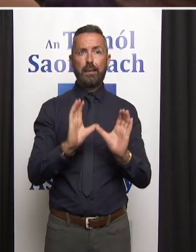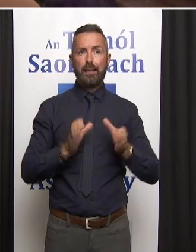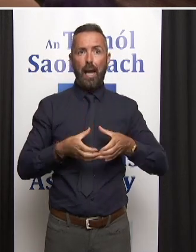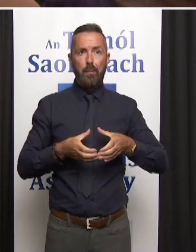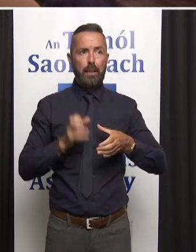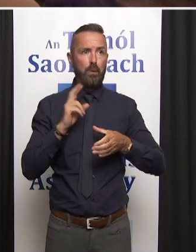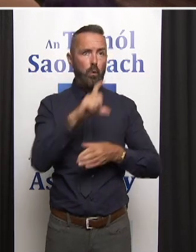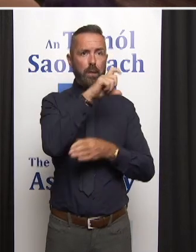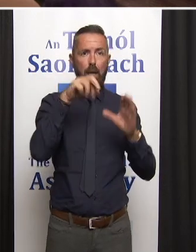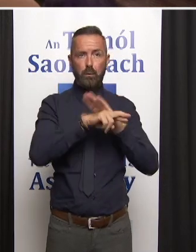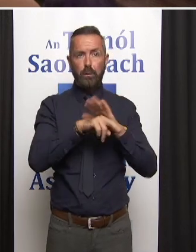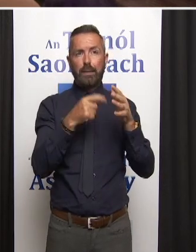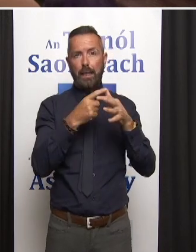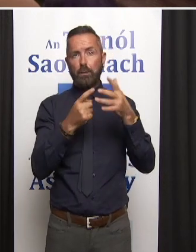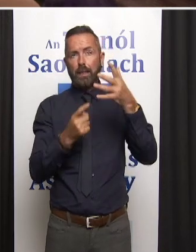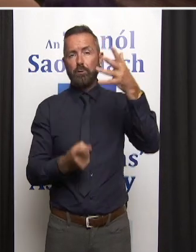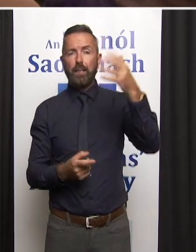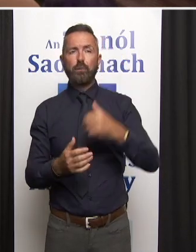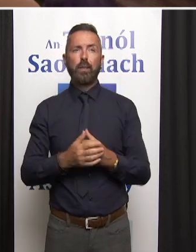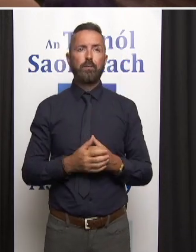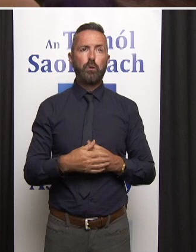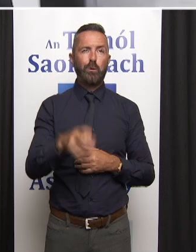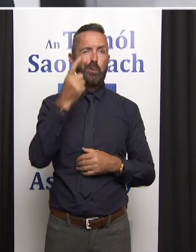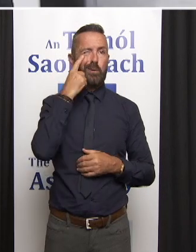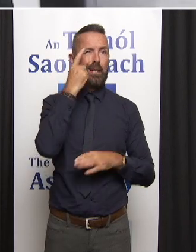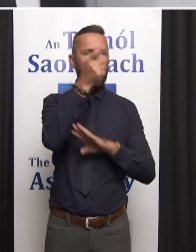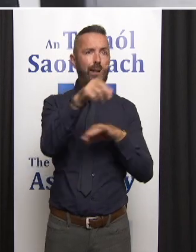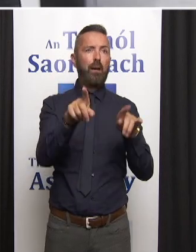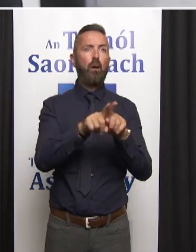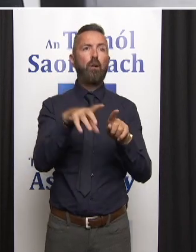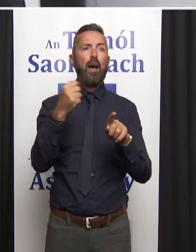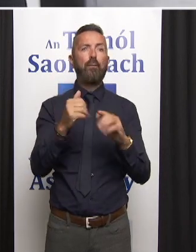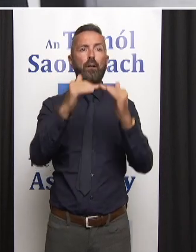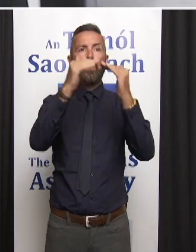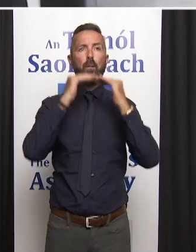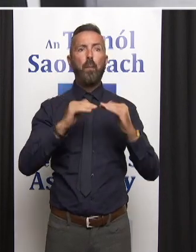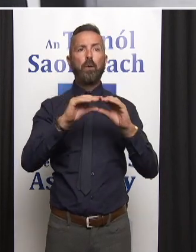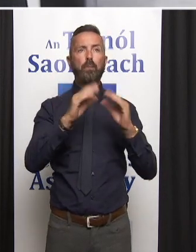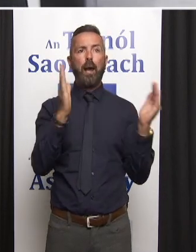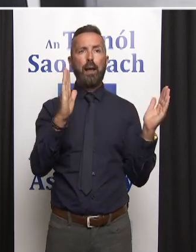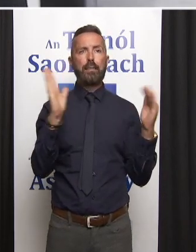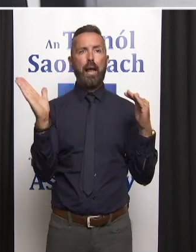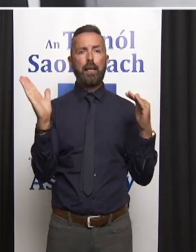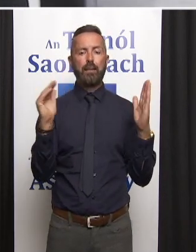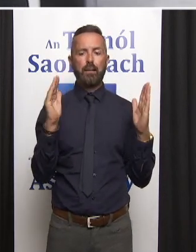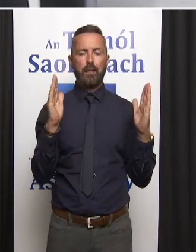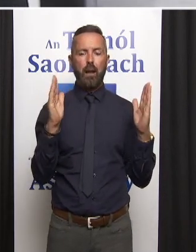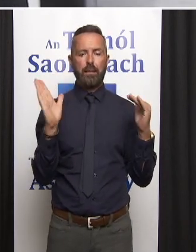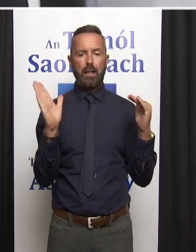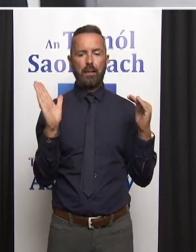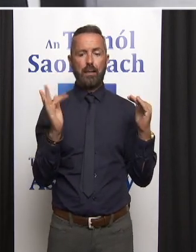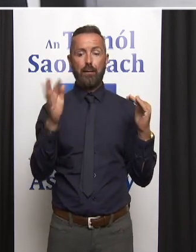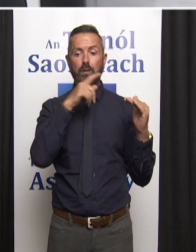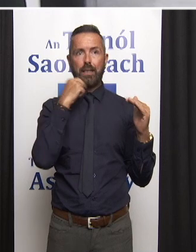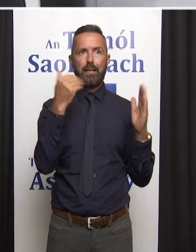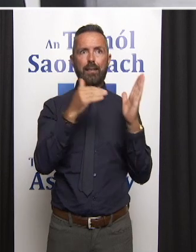by councillors, etc., etc.? And you'll see there we have at the very bottom in italics, if the answer is yes